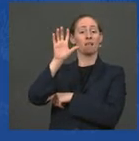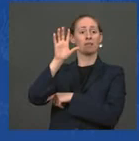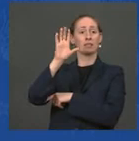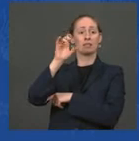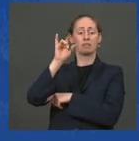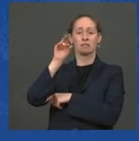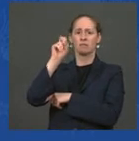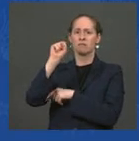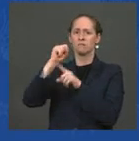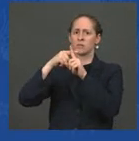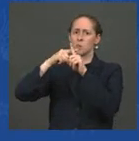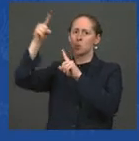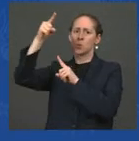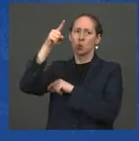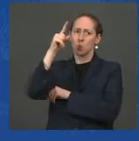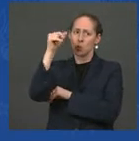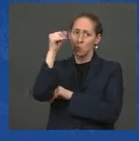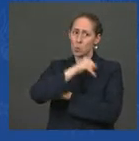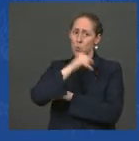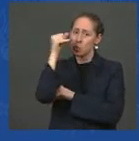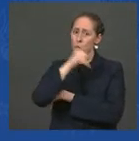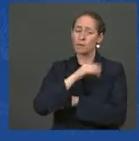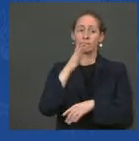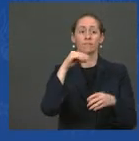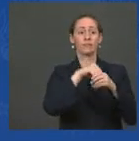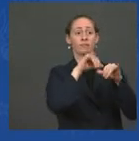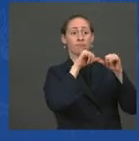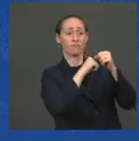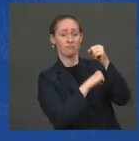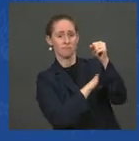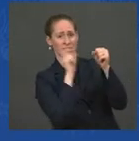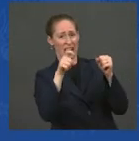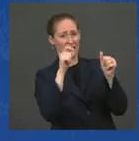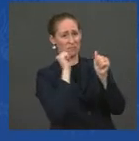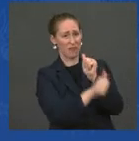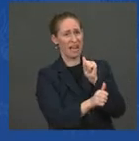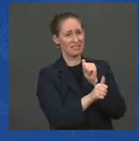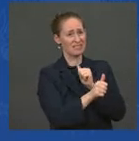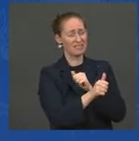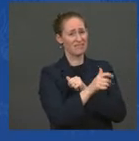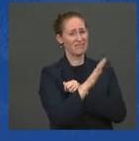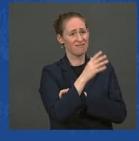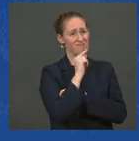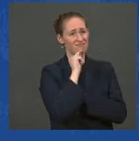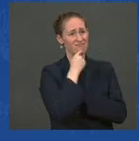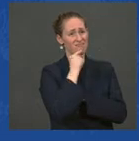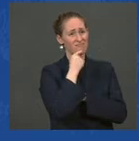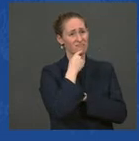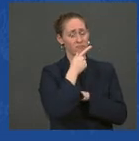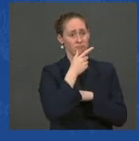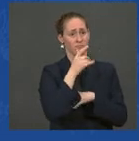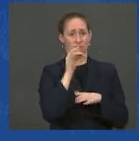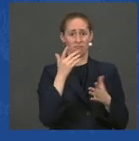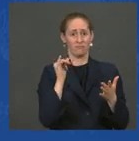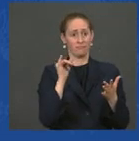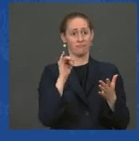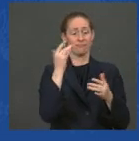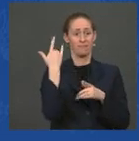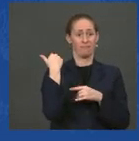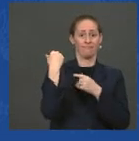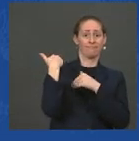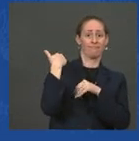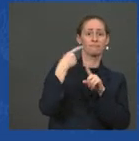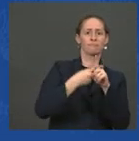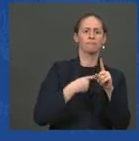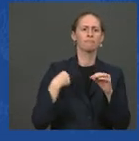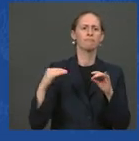major infrastructure bill for decades in this country. Last 4 years, you hear every month is, you know, infrastructure month.